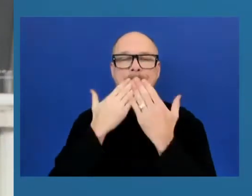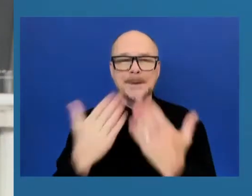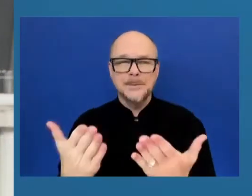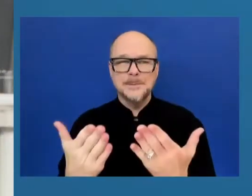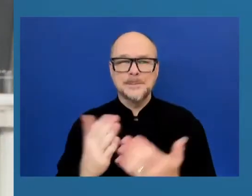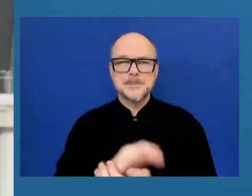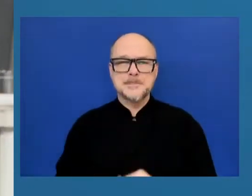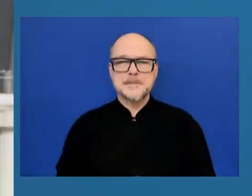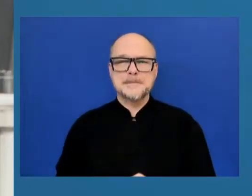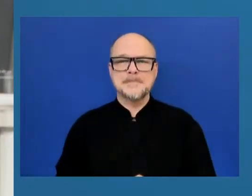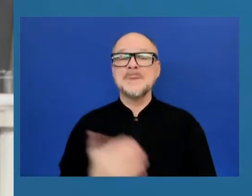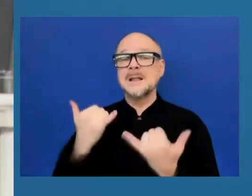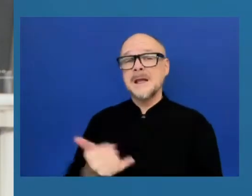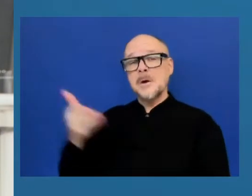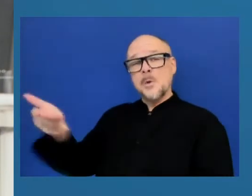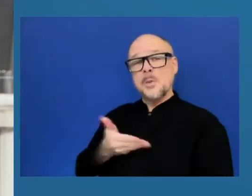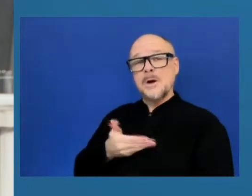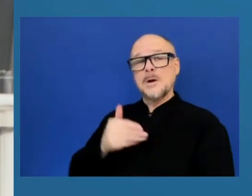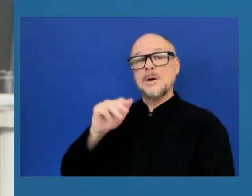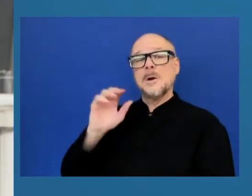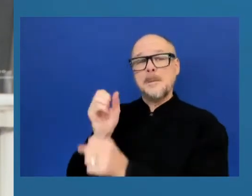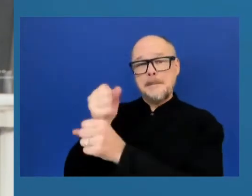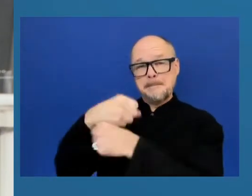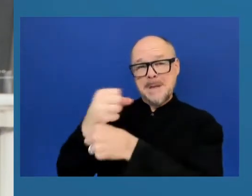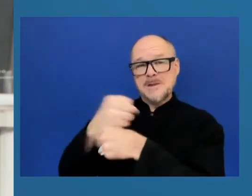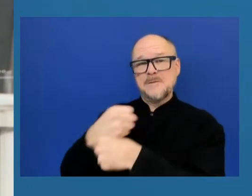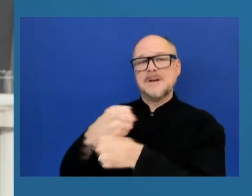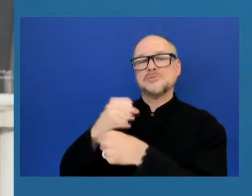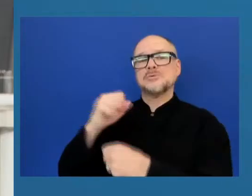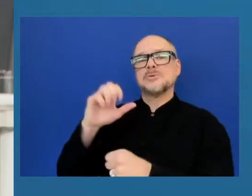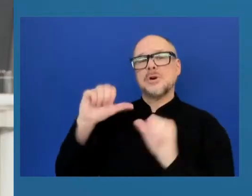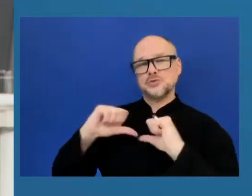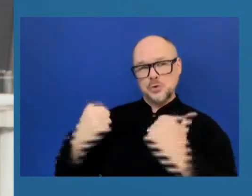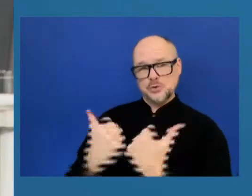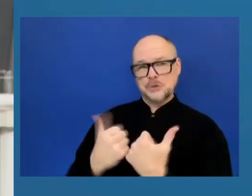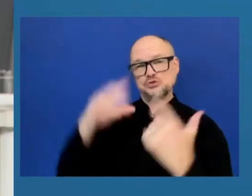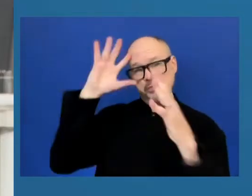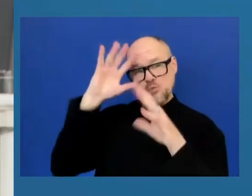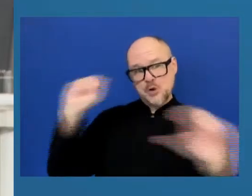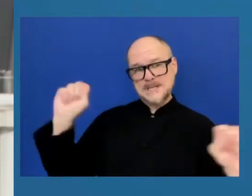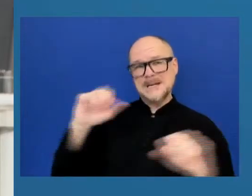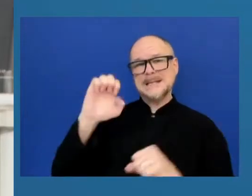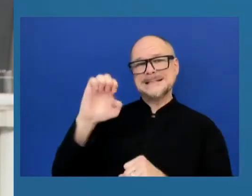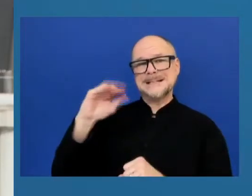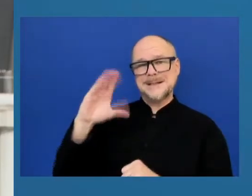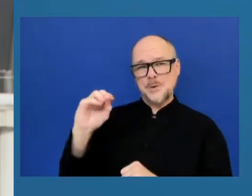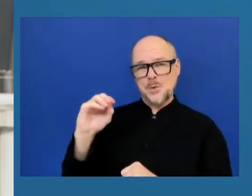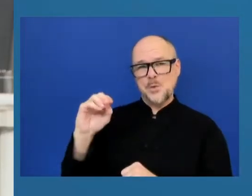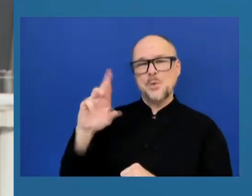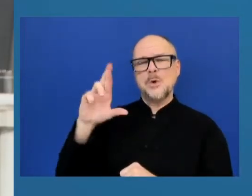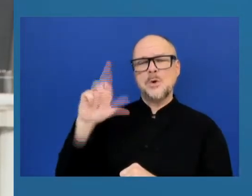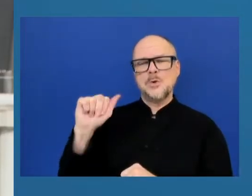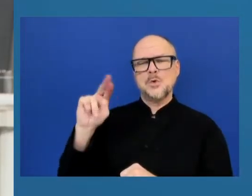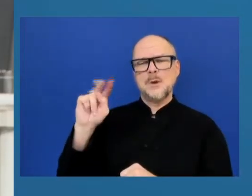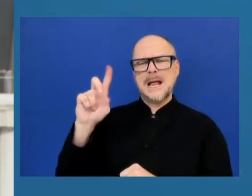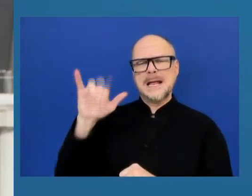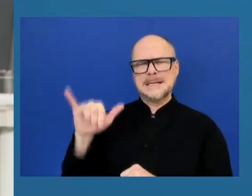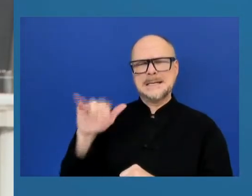Please welcome Manufacturers Association of Central New York President and CEO Randy Wilkin.